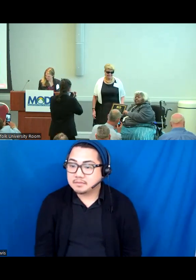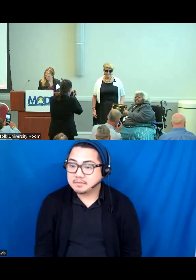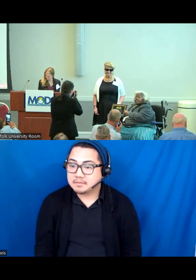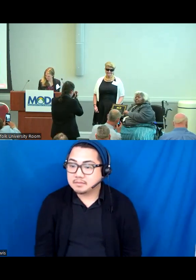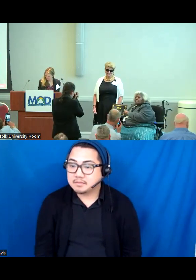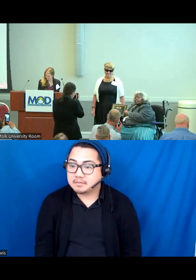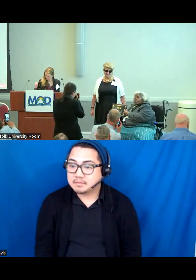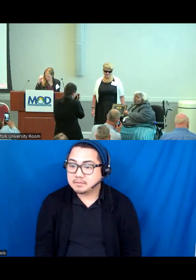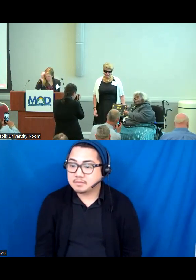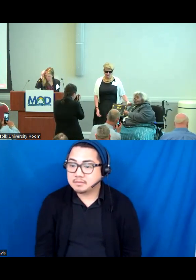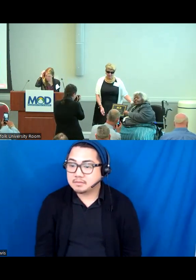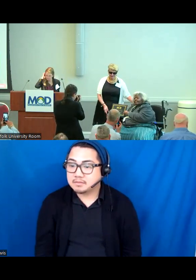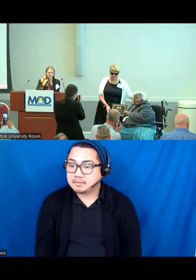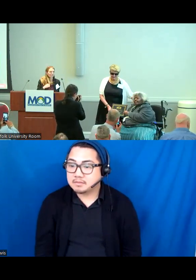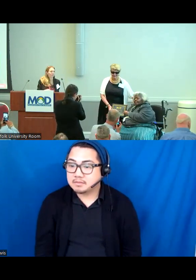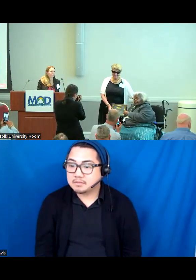Okay. Look this way. Oh.